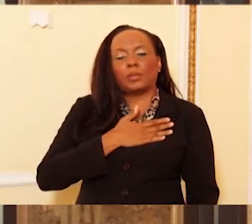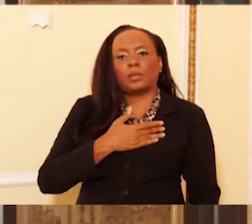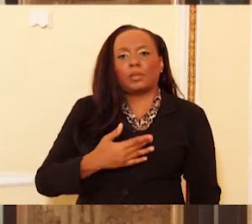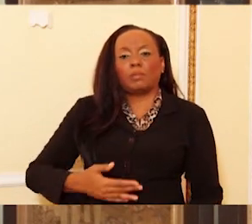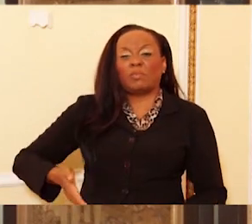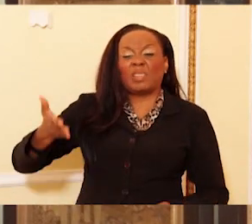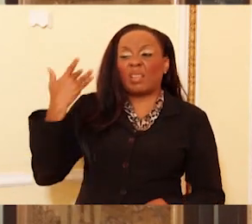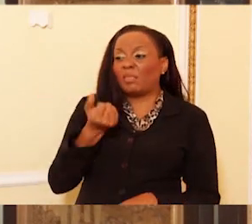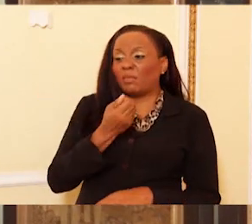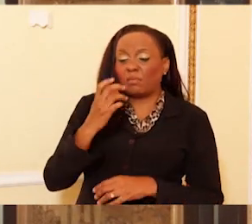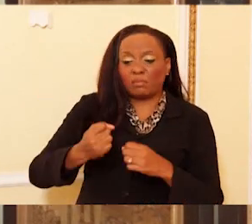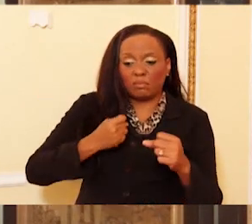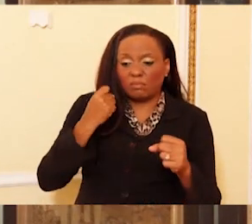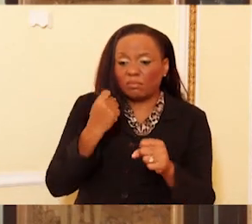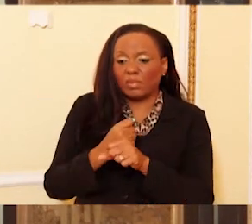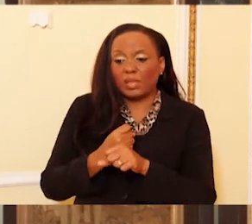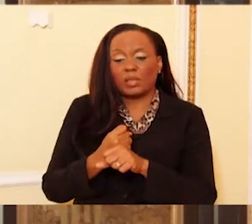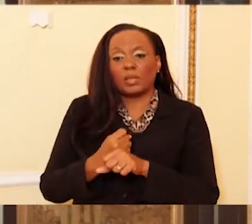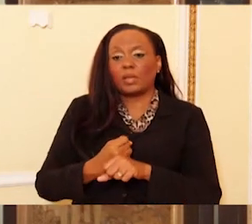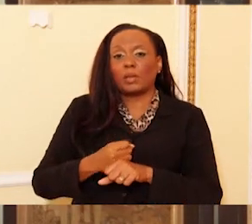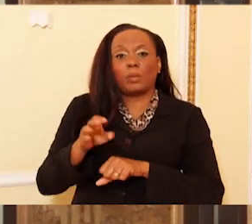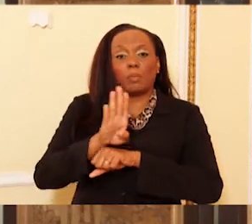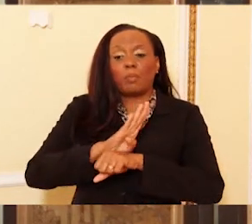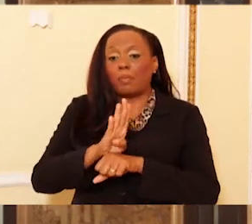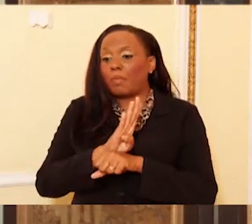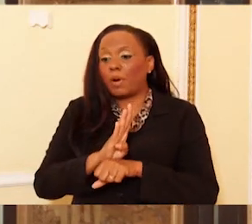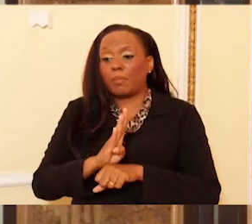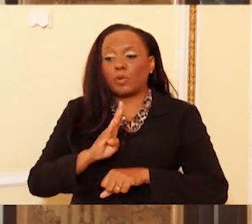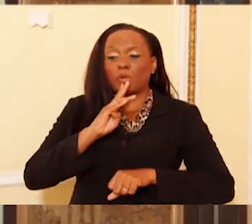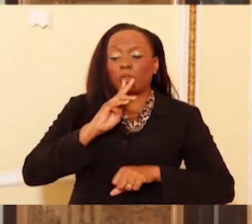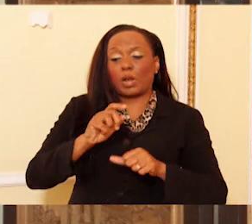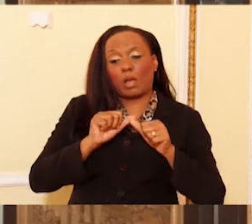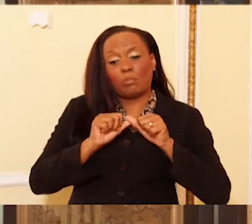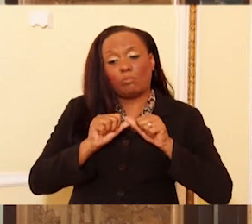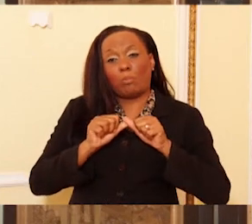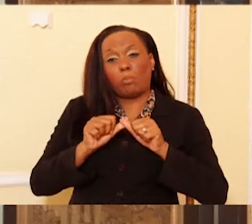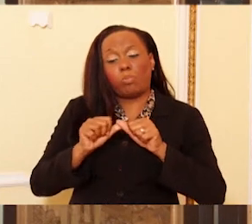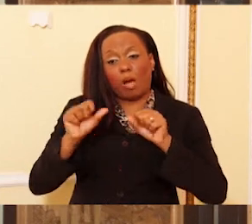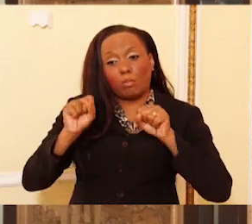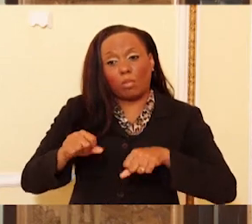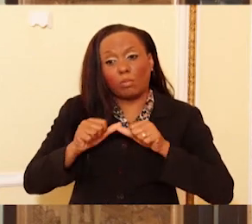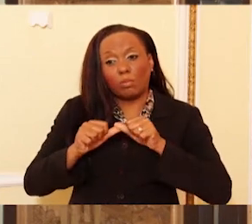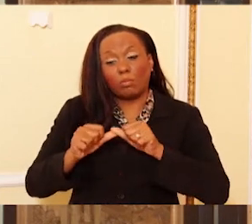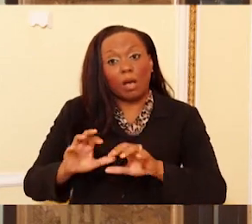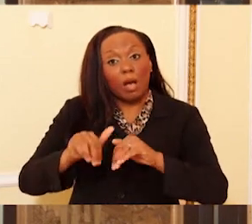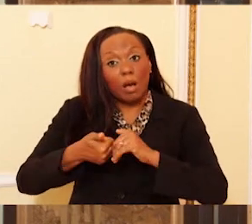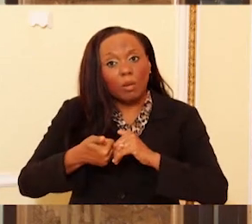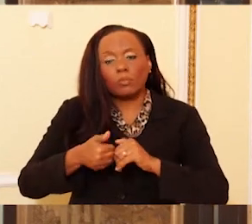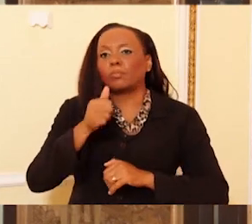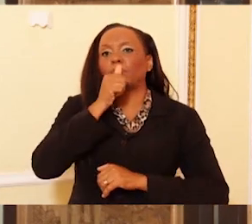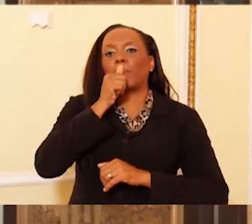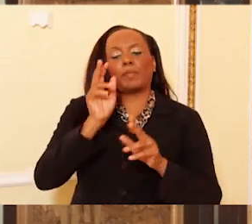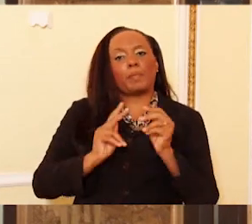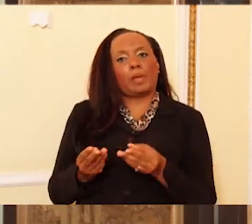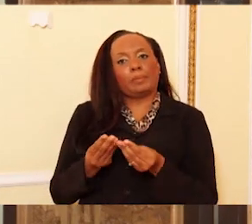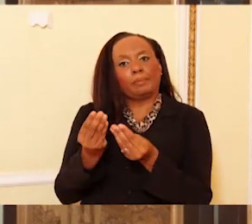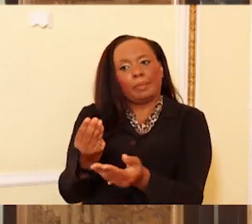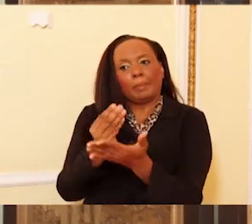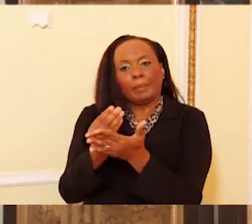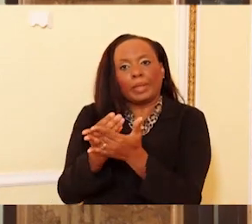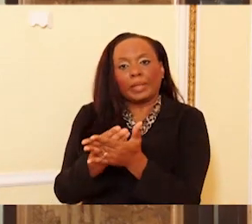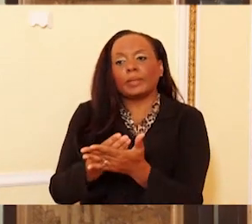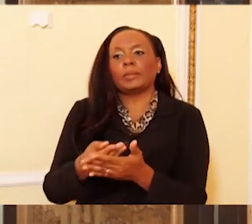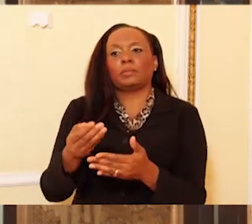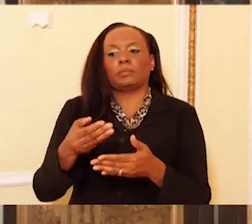the last couple of years with the assistance of not just the government, but certainly a number of private donors and a number of persons who have